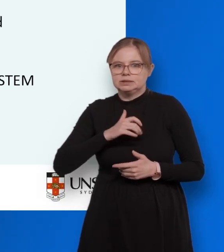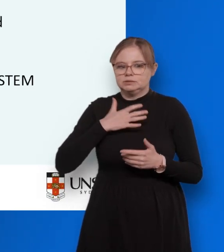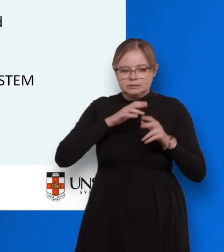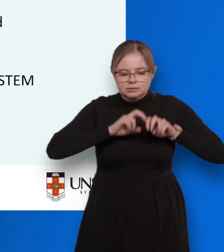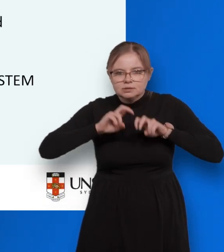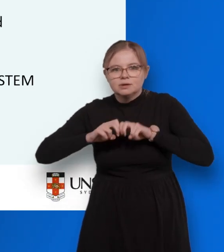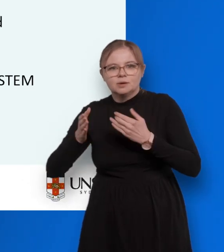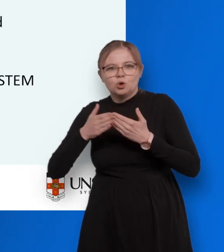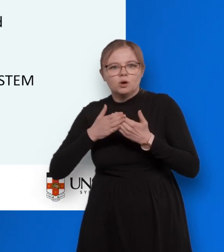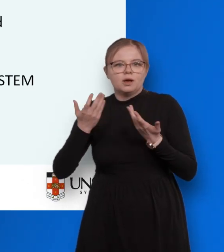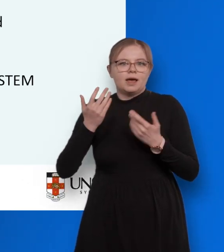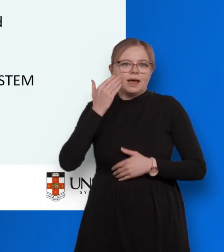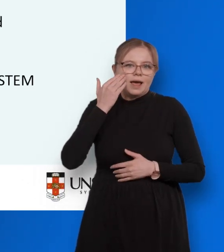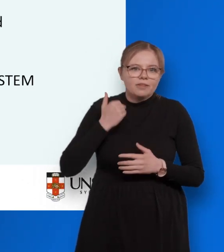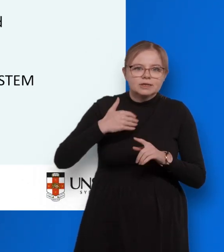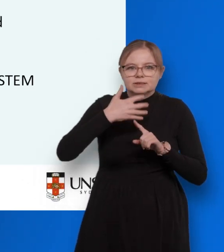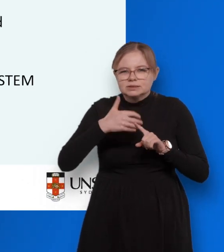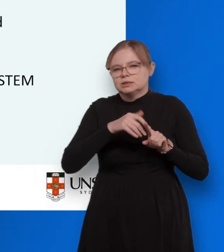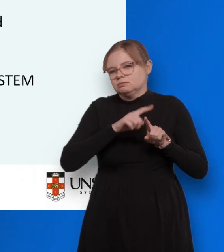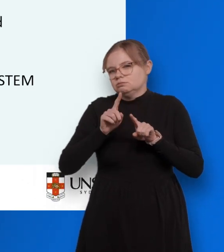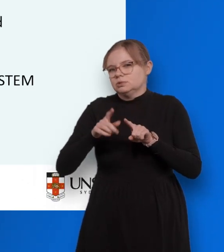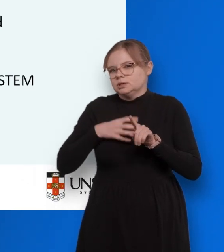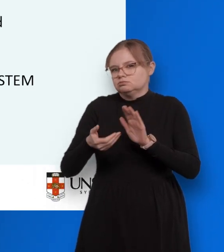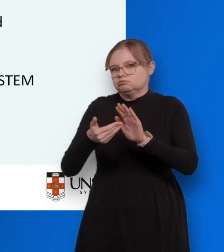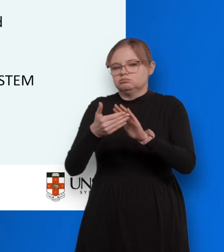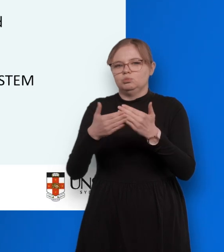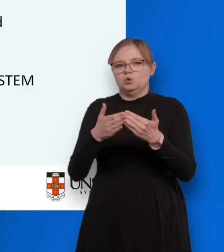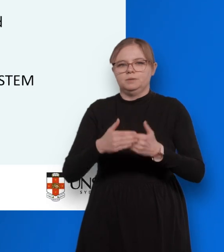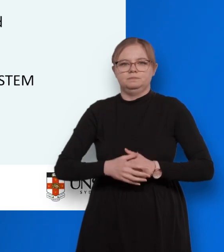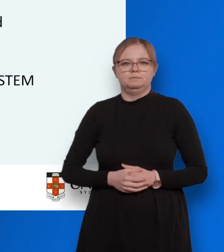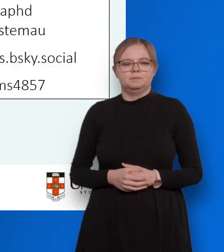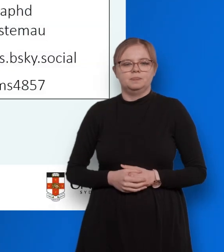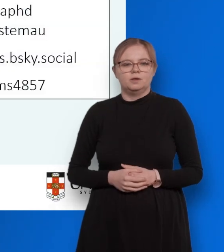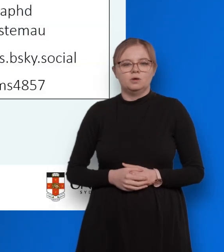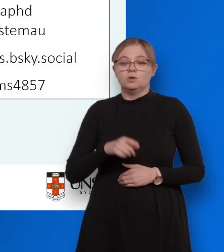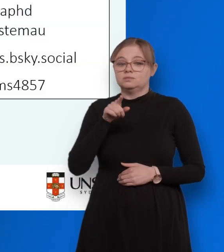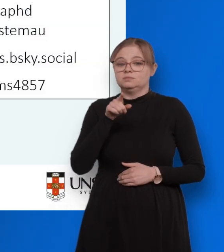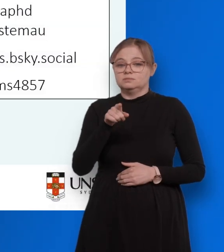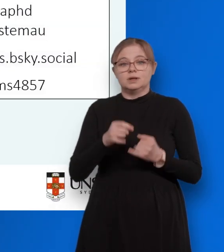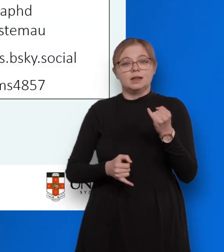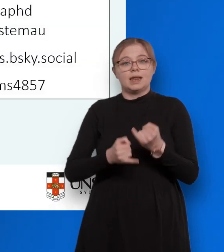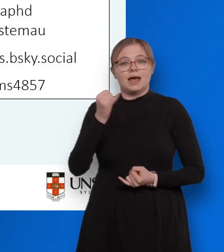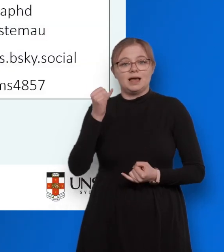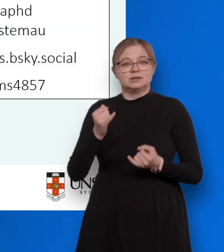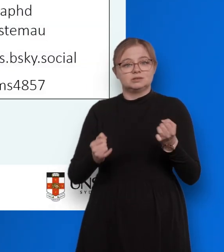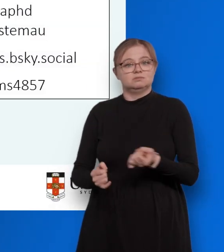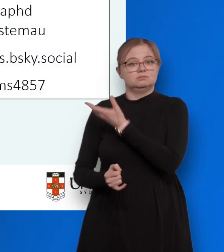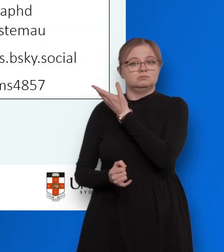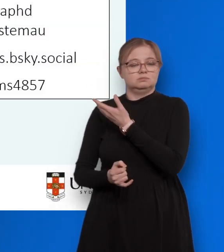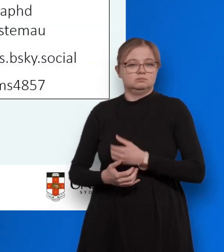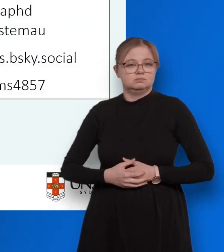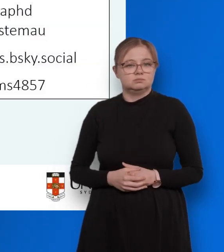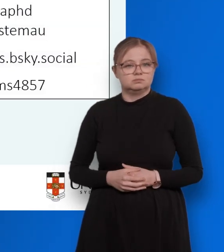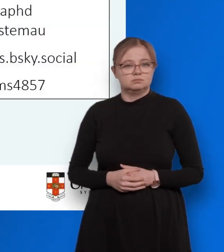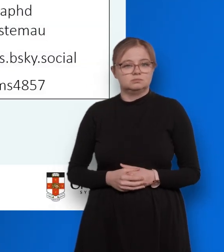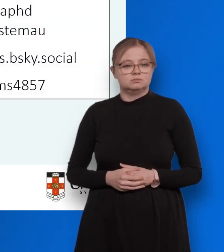like ethnicity are equally as important. So I'll just flip out this last slide. We have